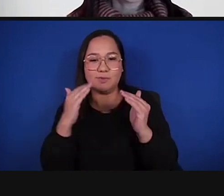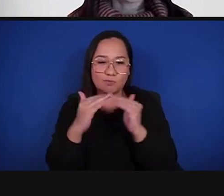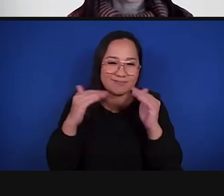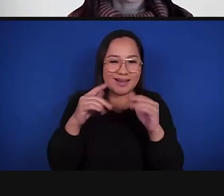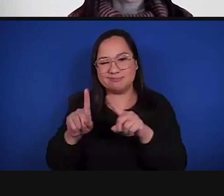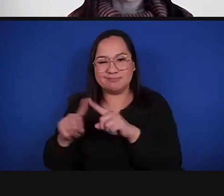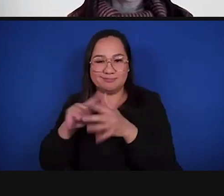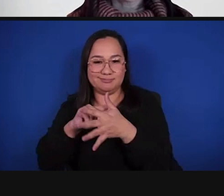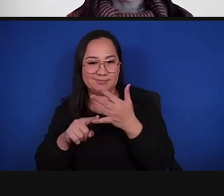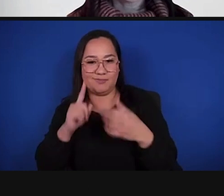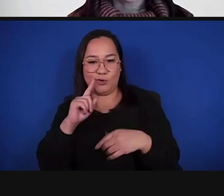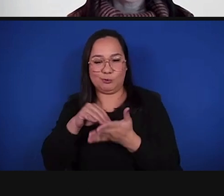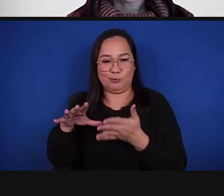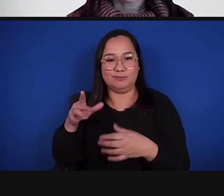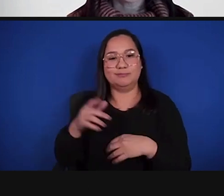Next slide.